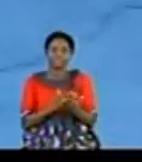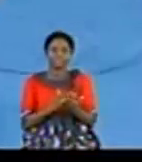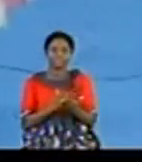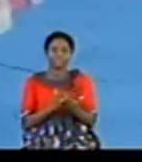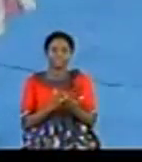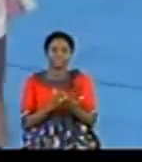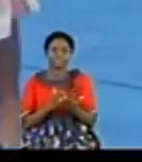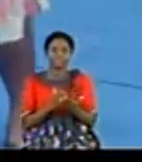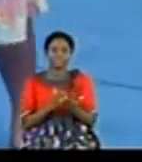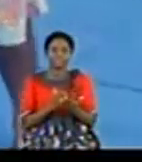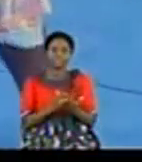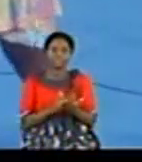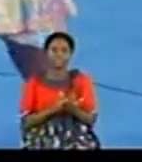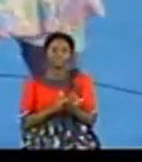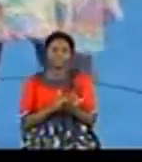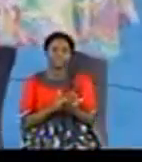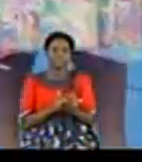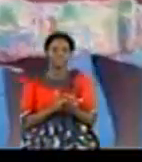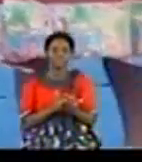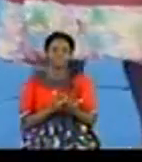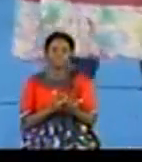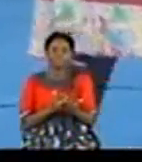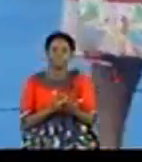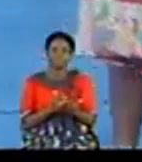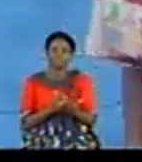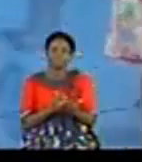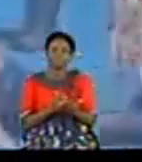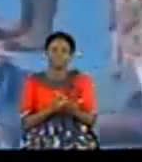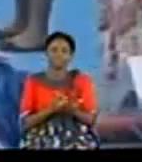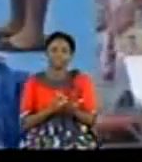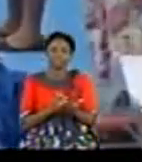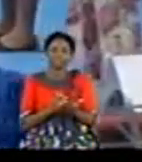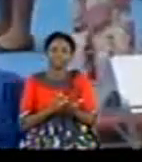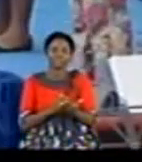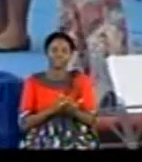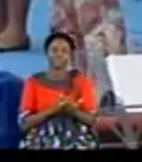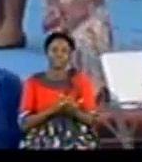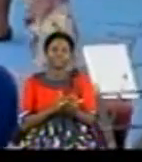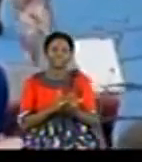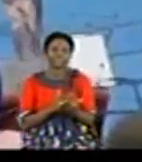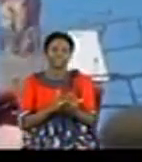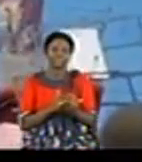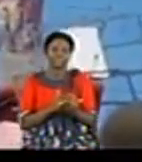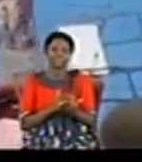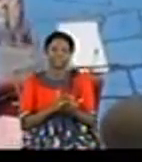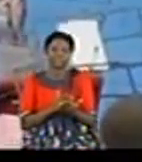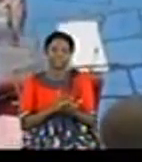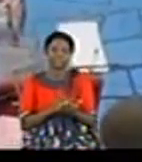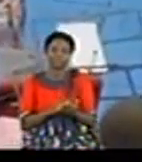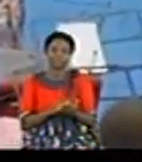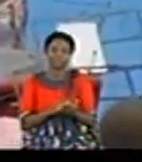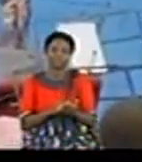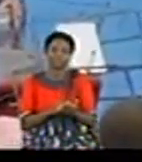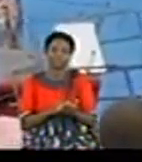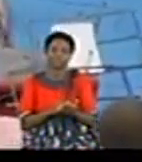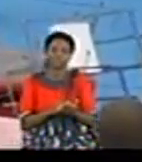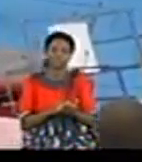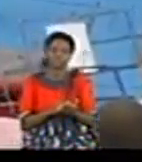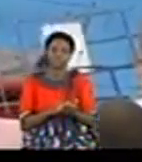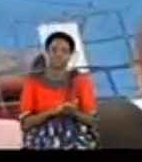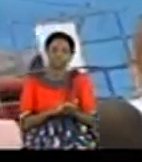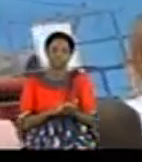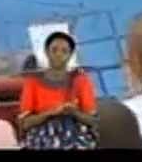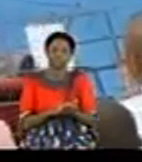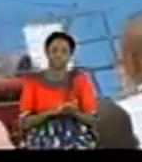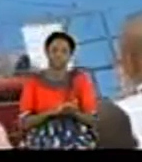mighty your neighbor and say your neighbor you are in for a blessing this God is a good God